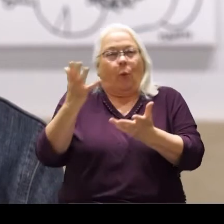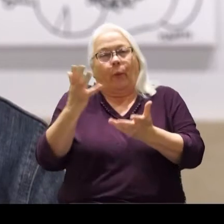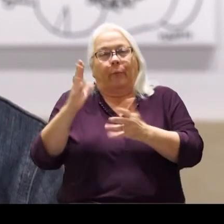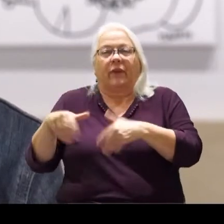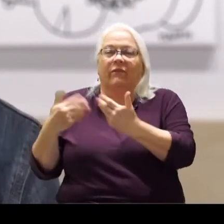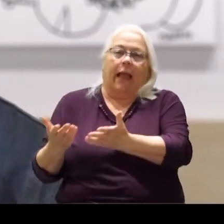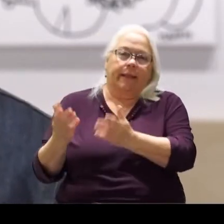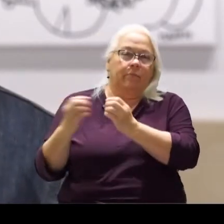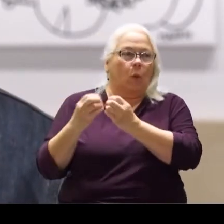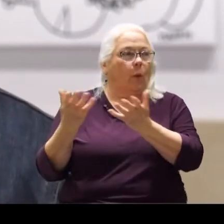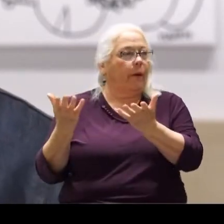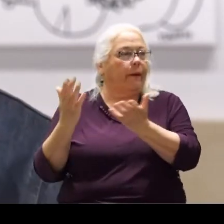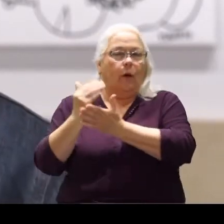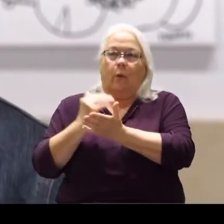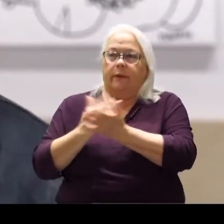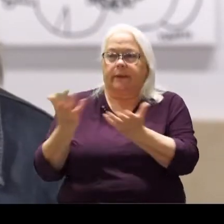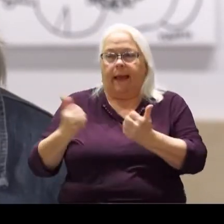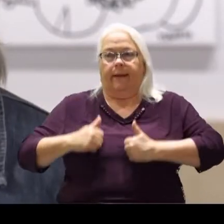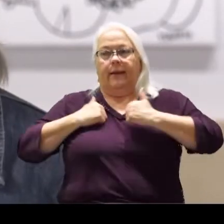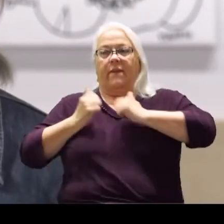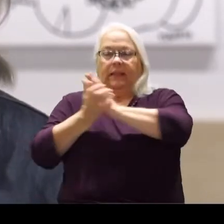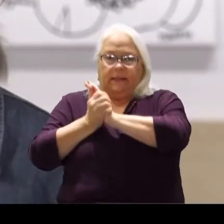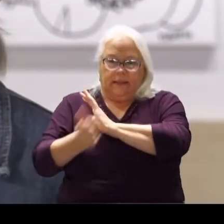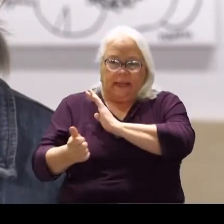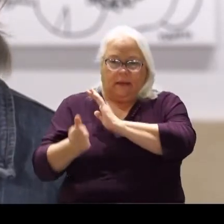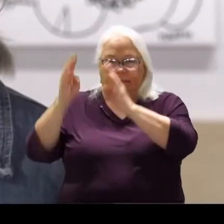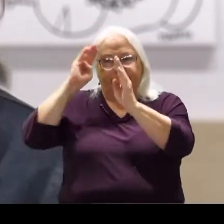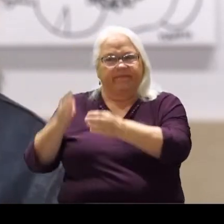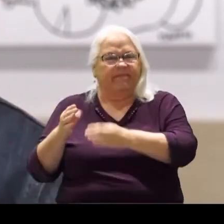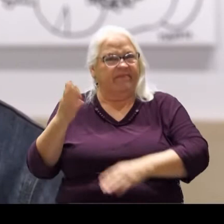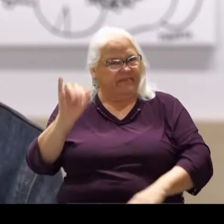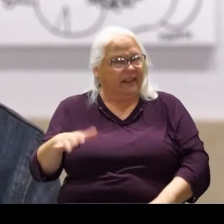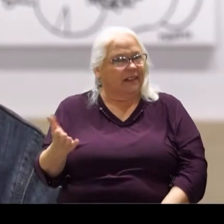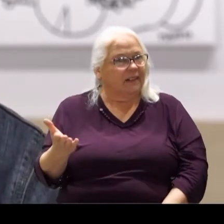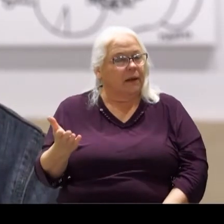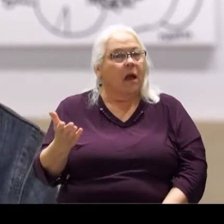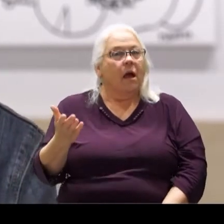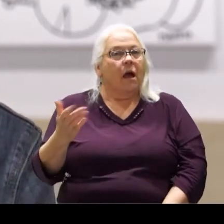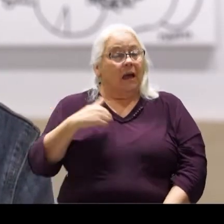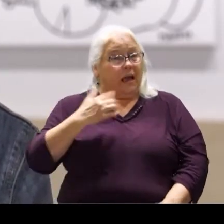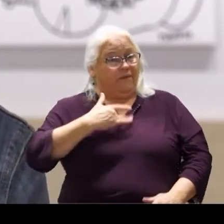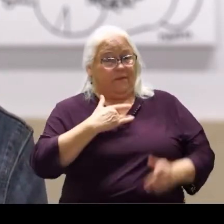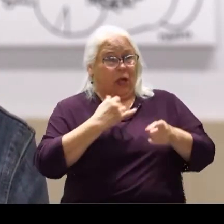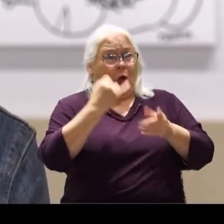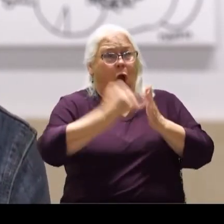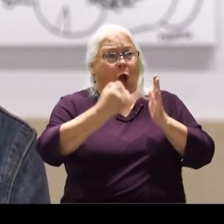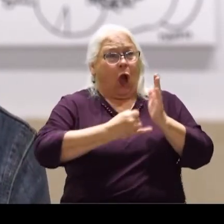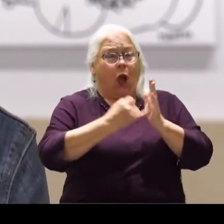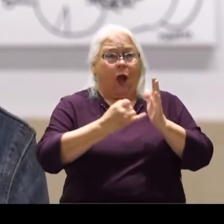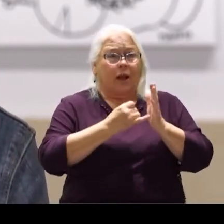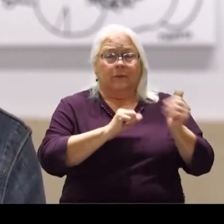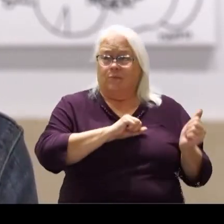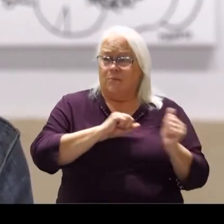know, other types of life skills activities that would be a bigger focus. And I think the